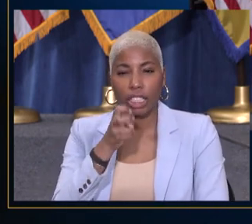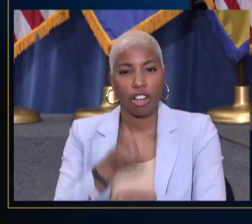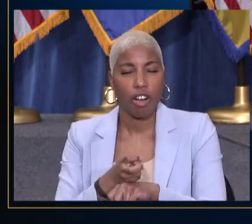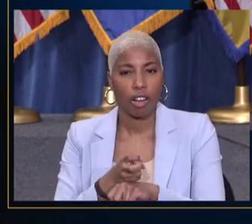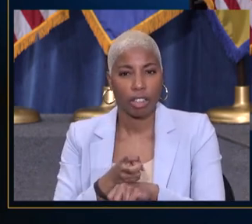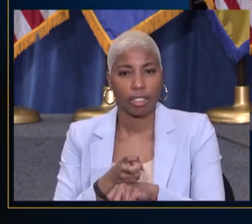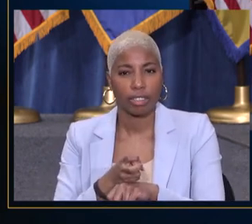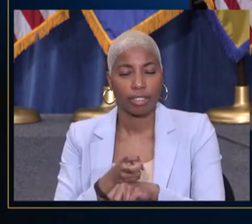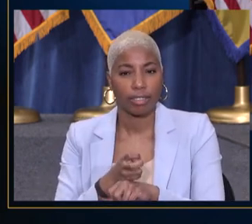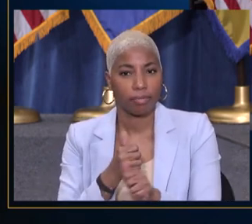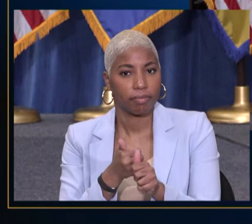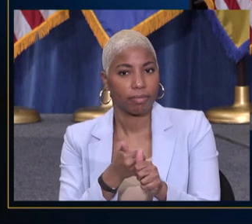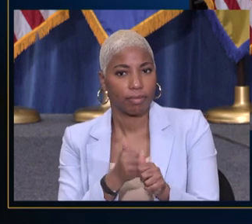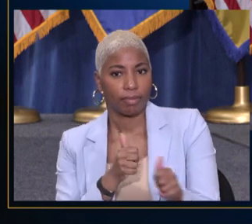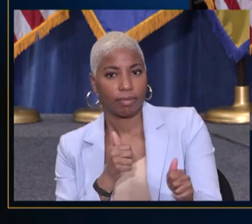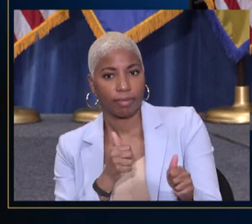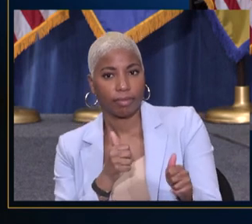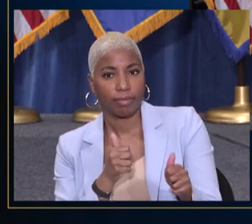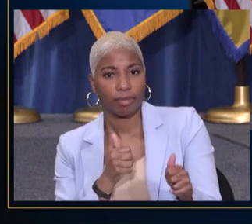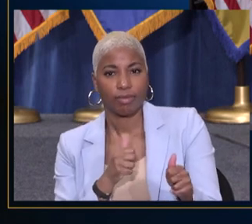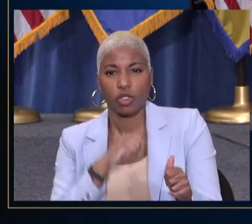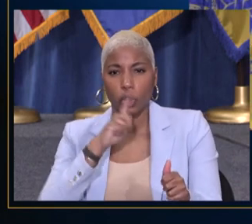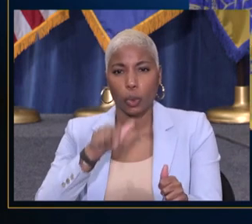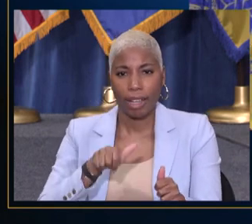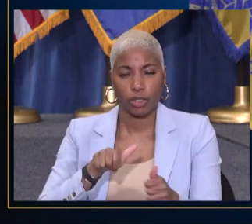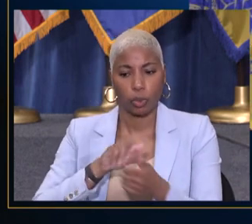believe that you have to be authentic